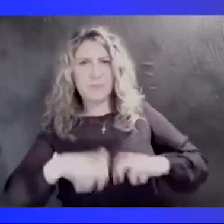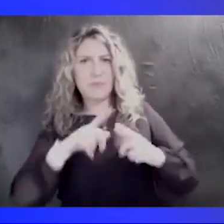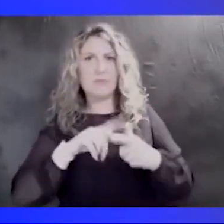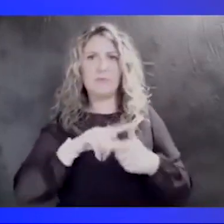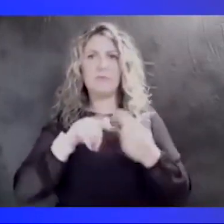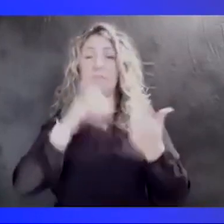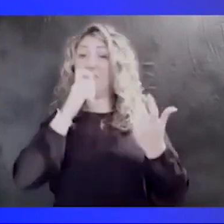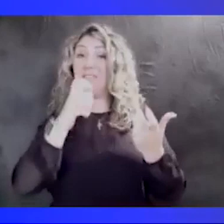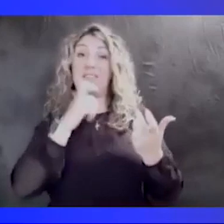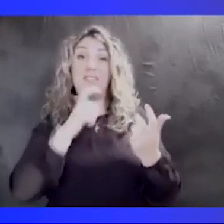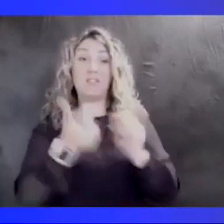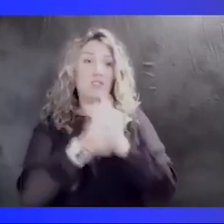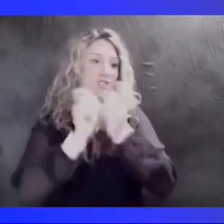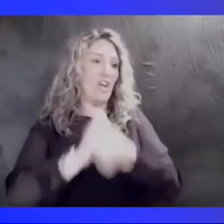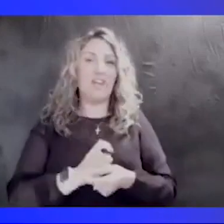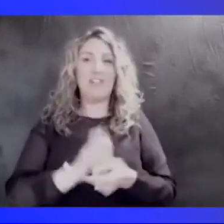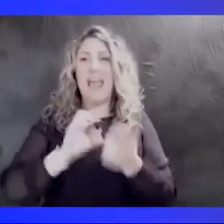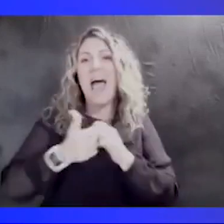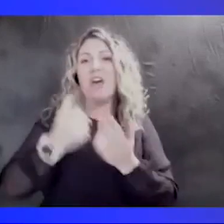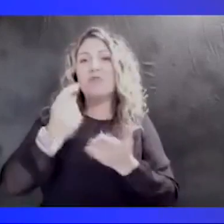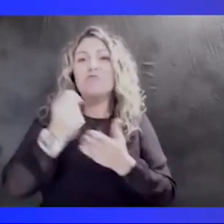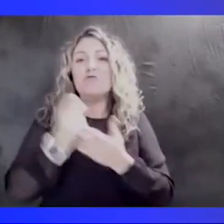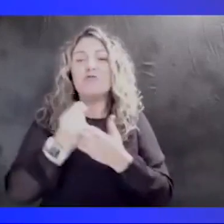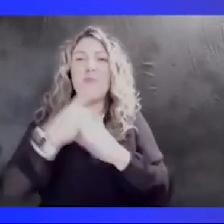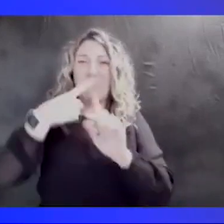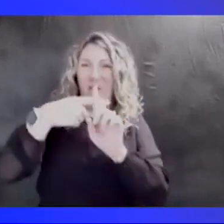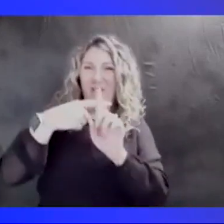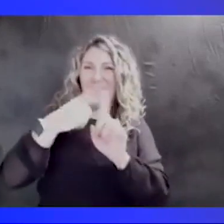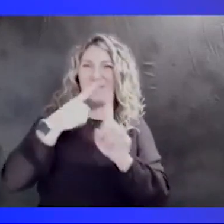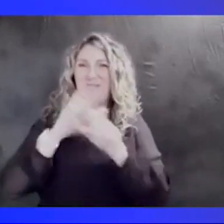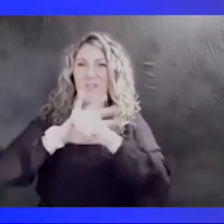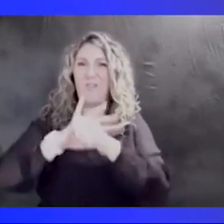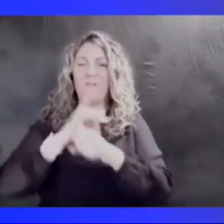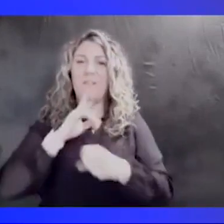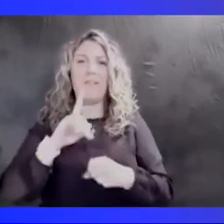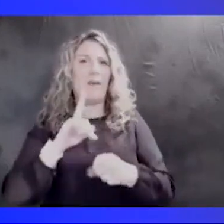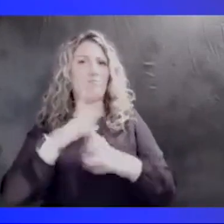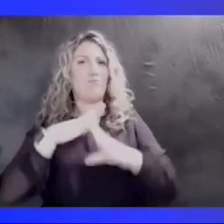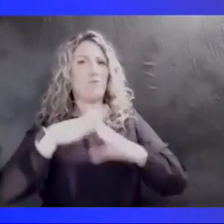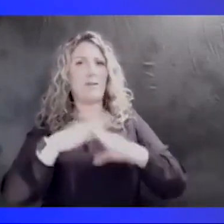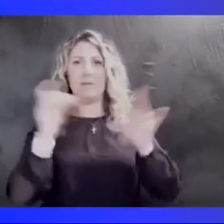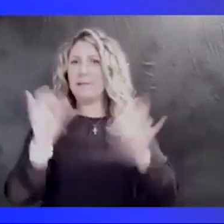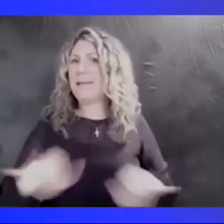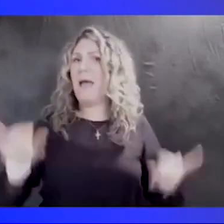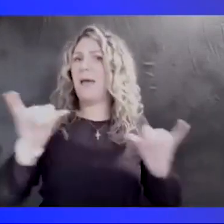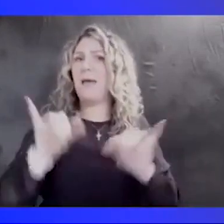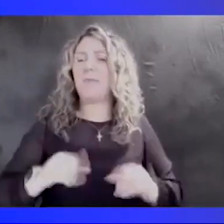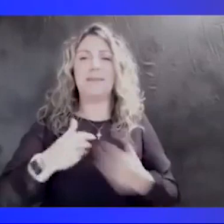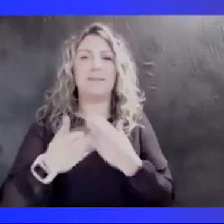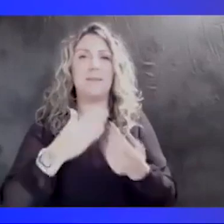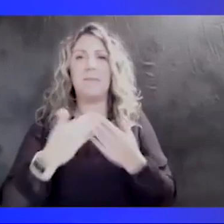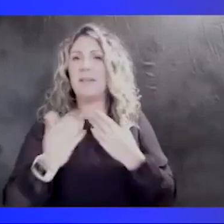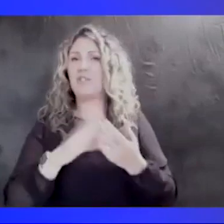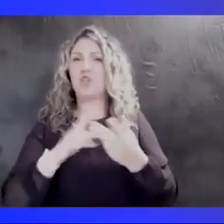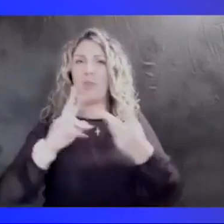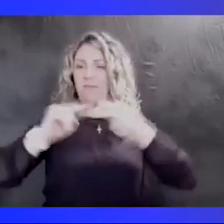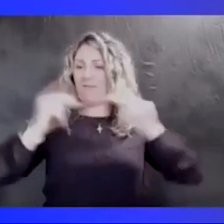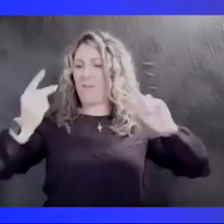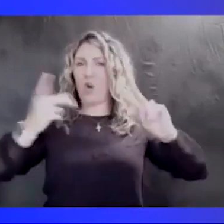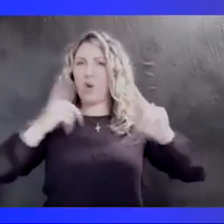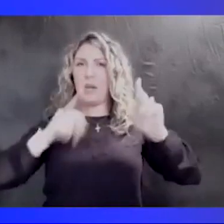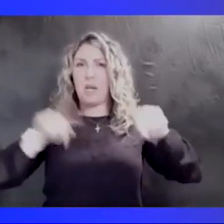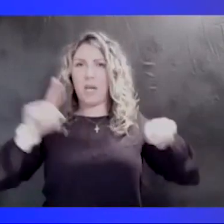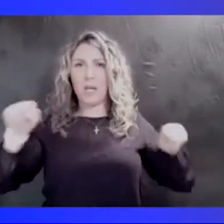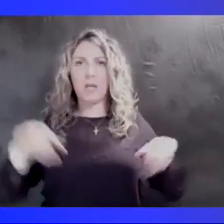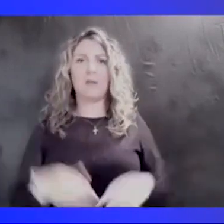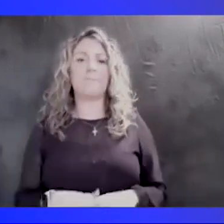who are COVID positive. The treatment's going to be the same. The protection is going to be the same regardless of the variant that exists. What